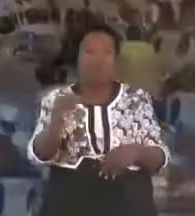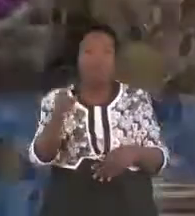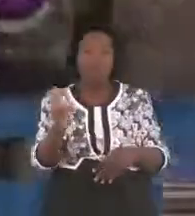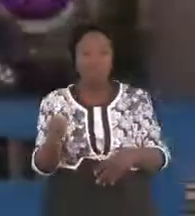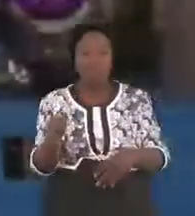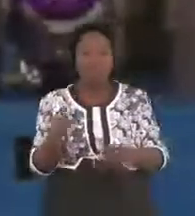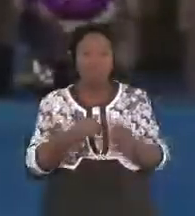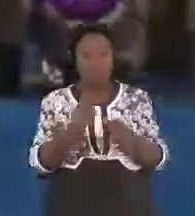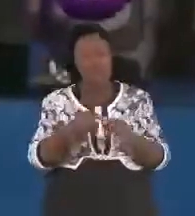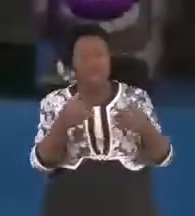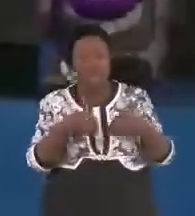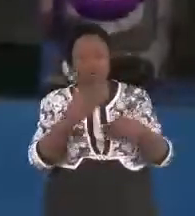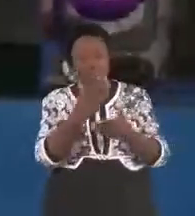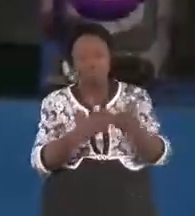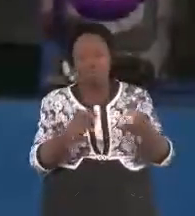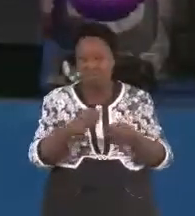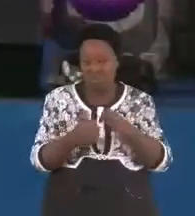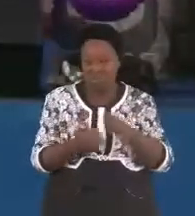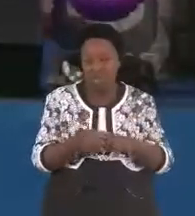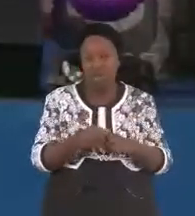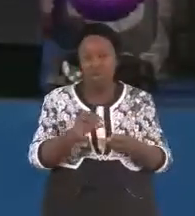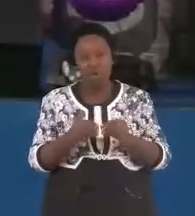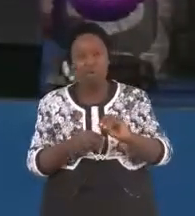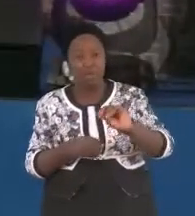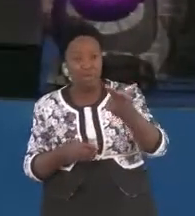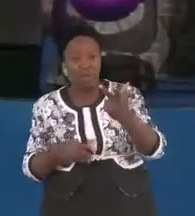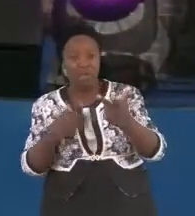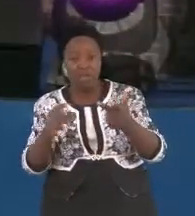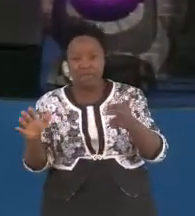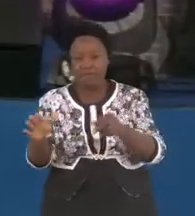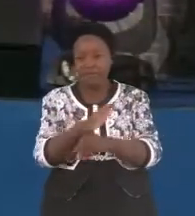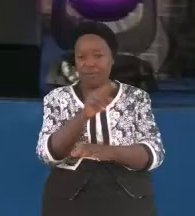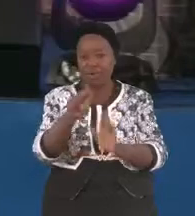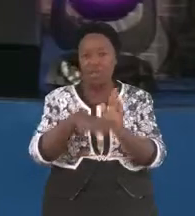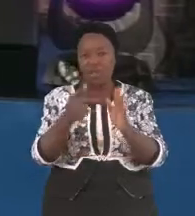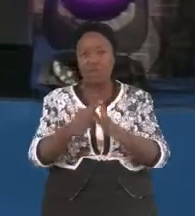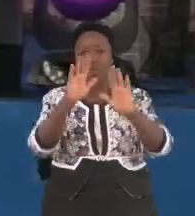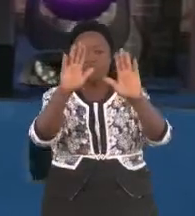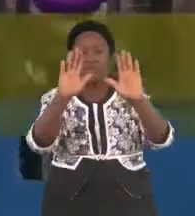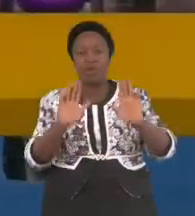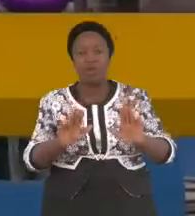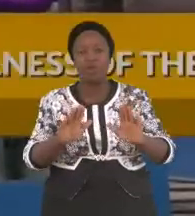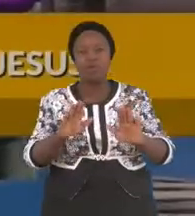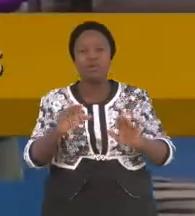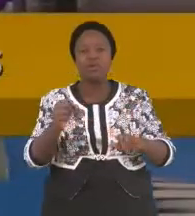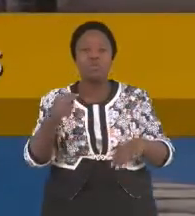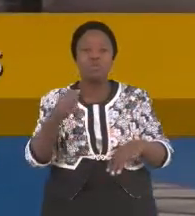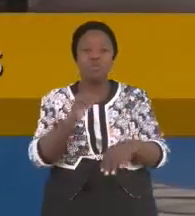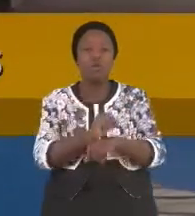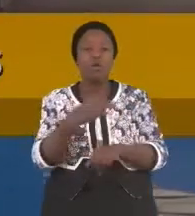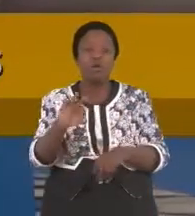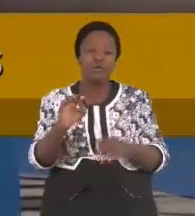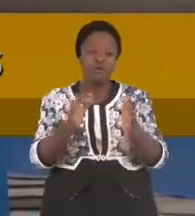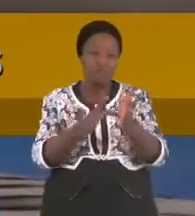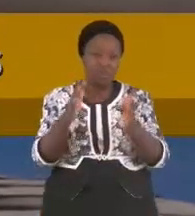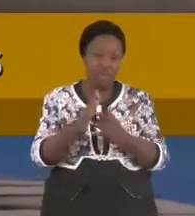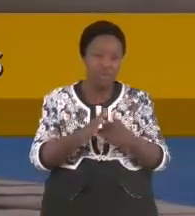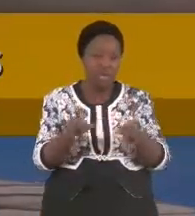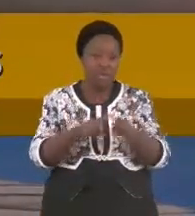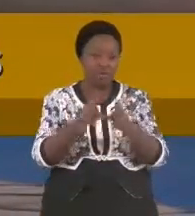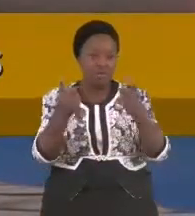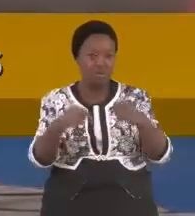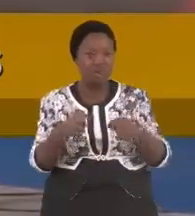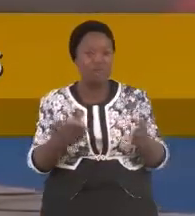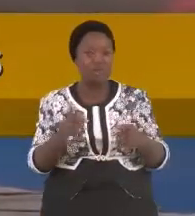the fullness of the miracles of Jesus. As we come here today, that's the final point. We're